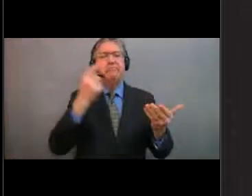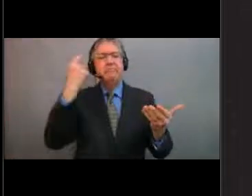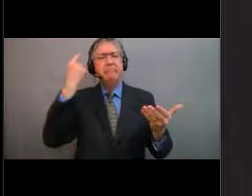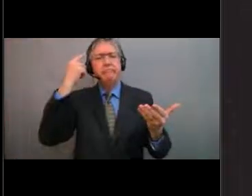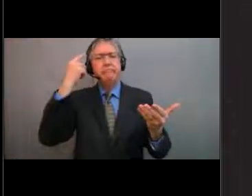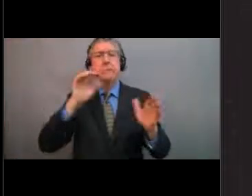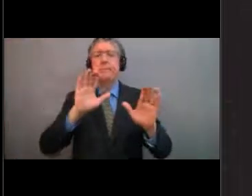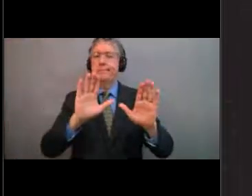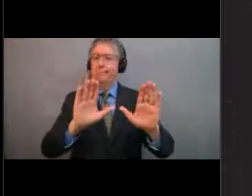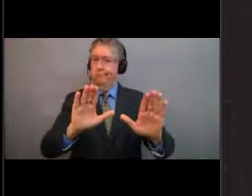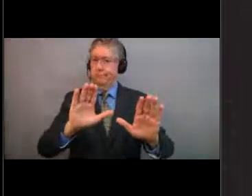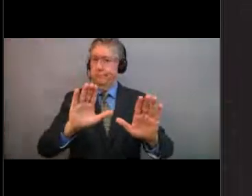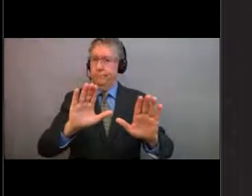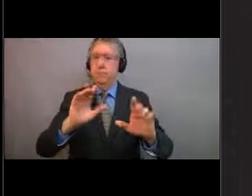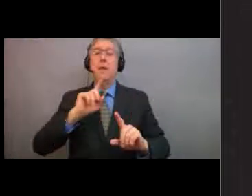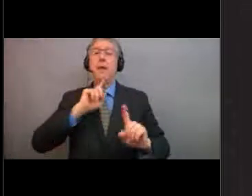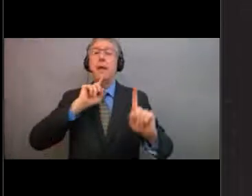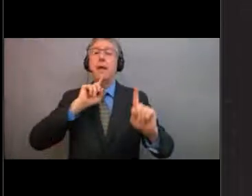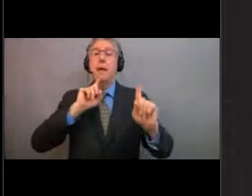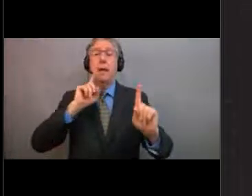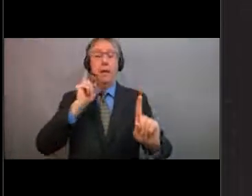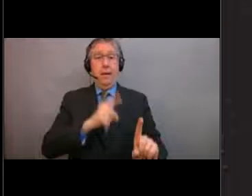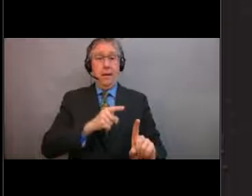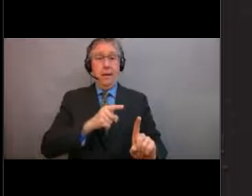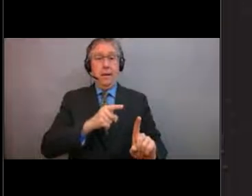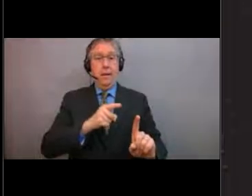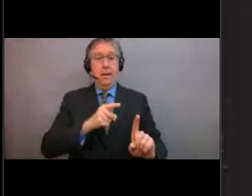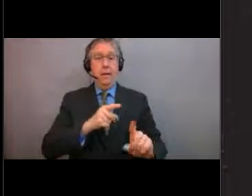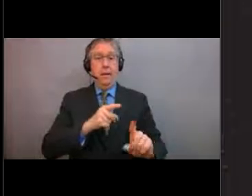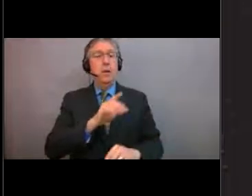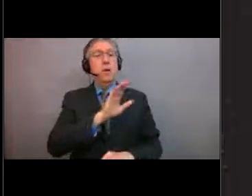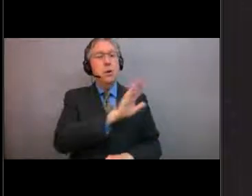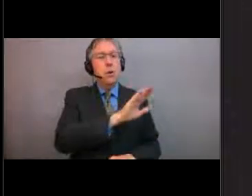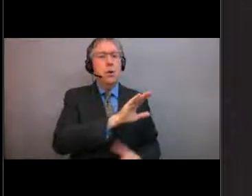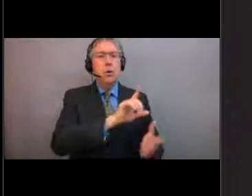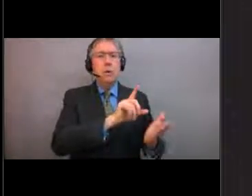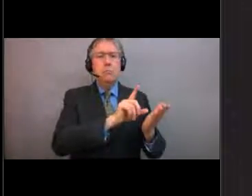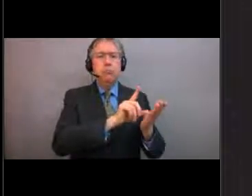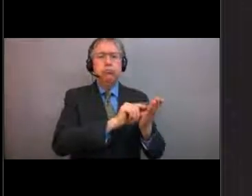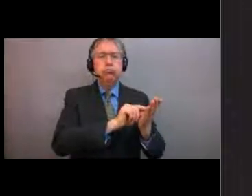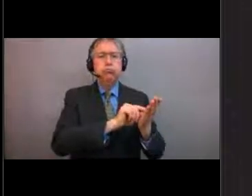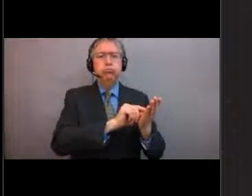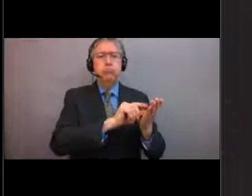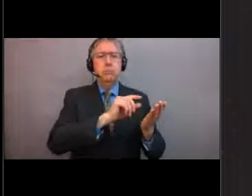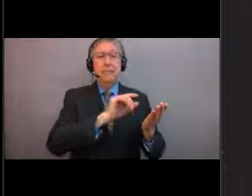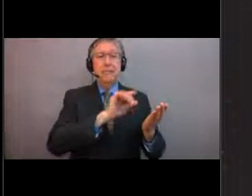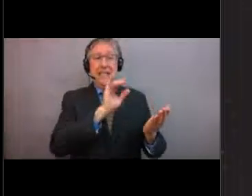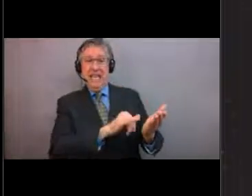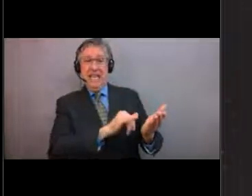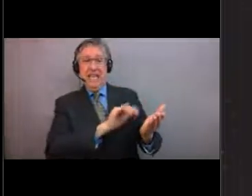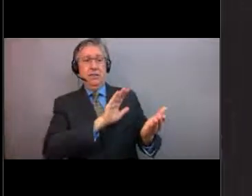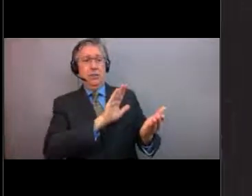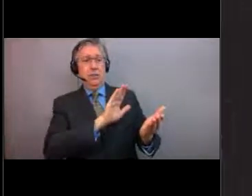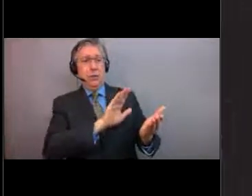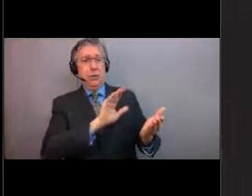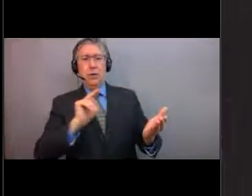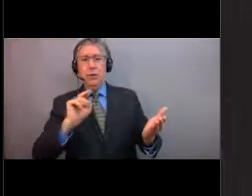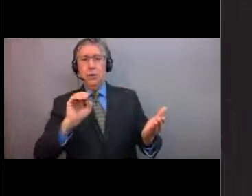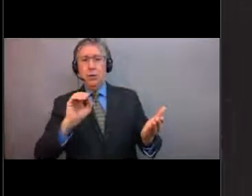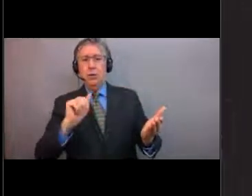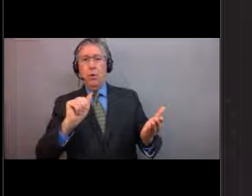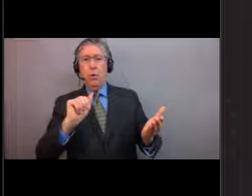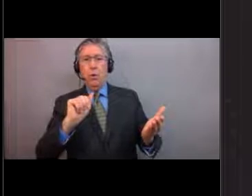in the fact that these papers reflect the output, the products that NOAA produces